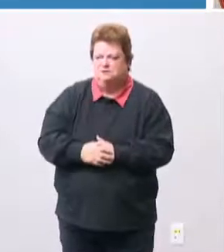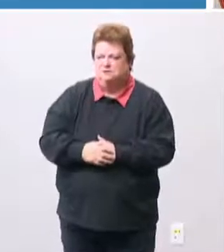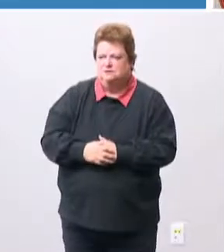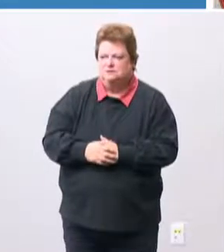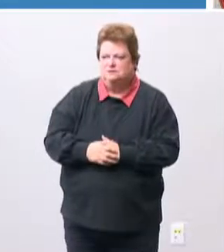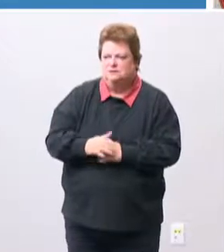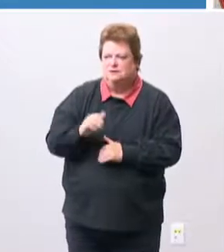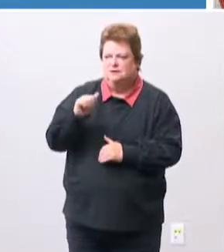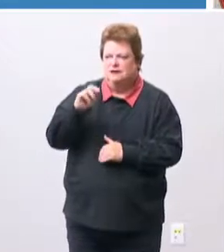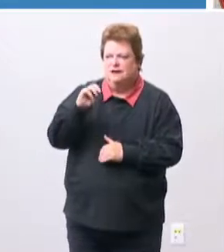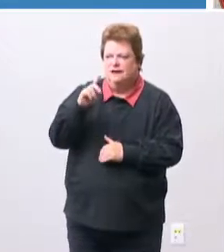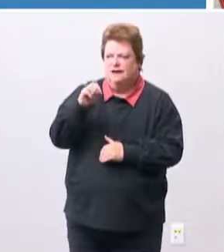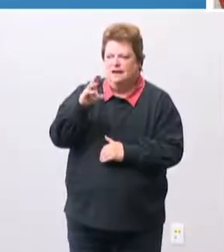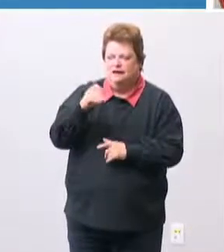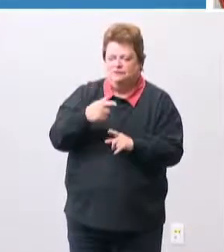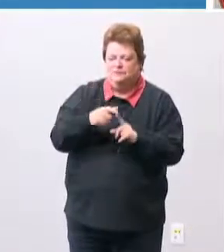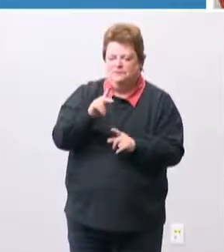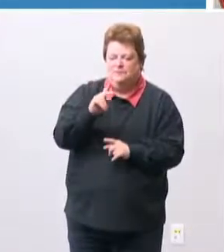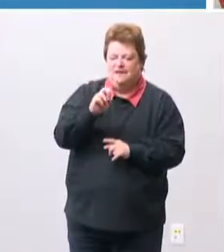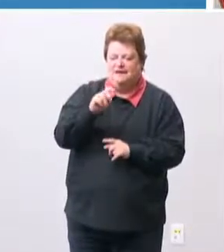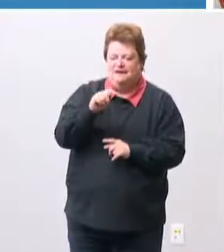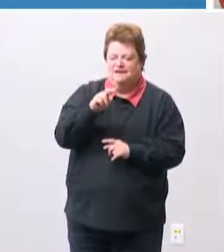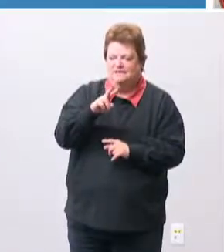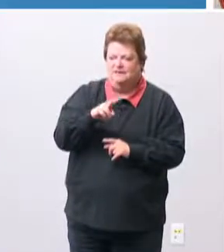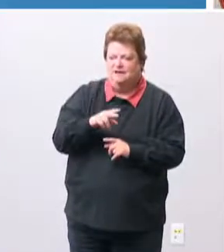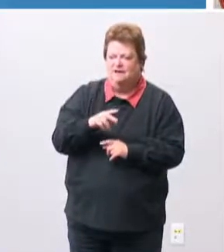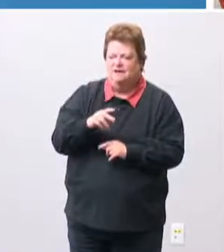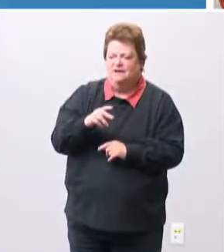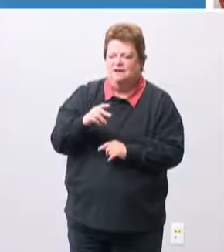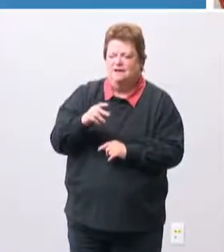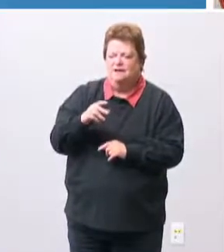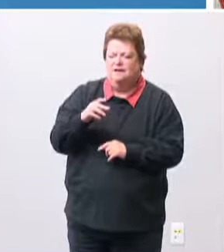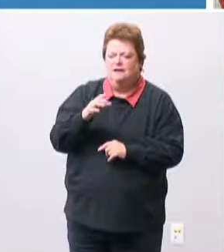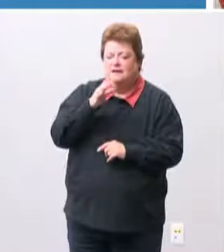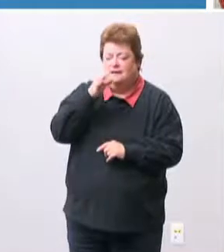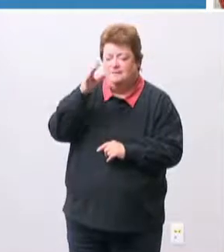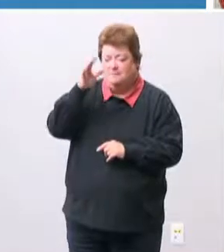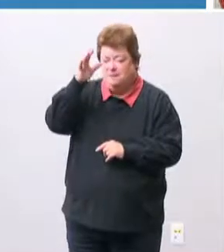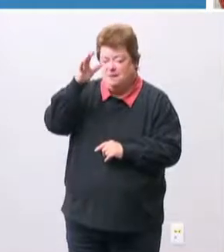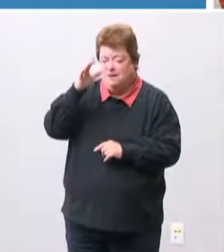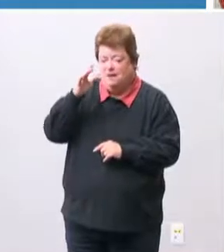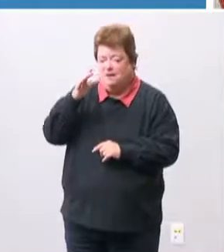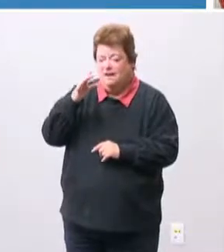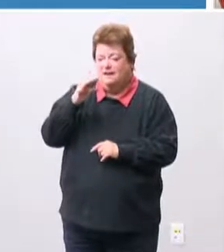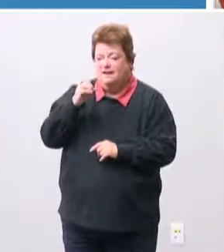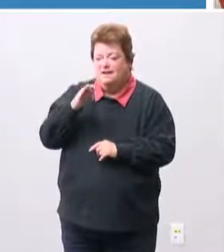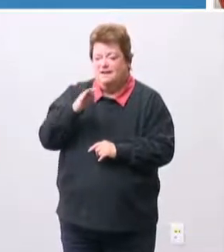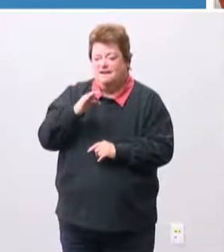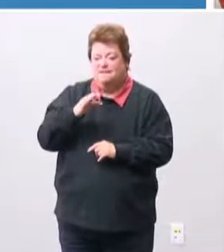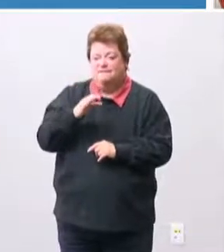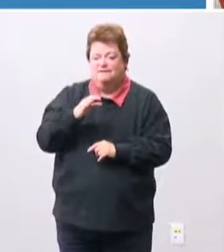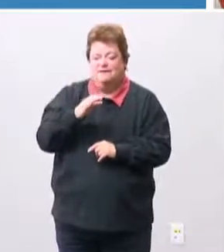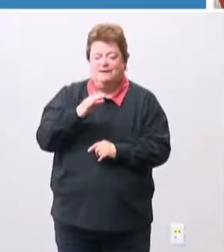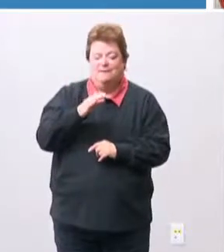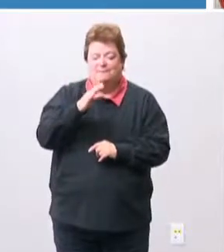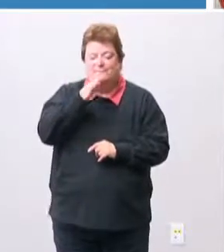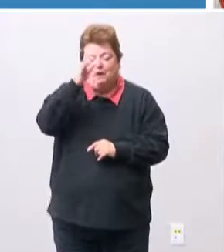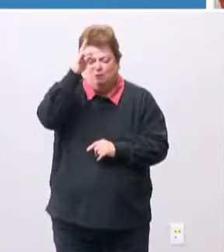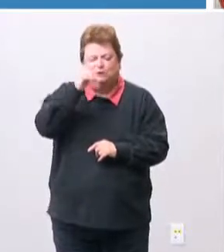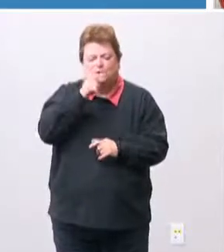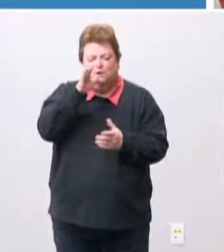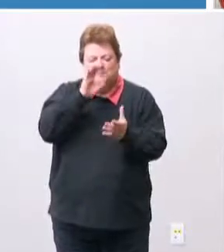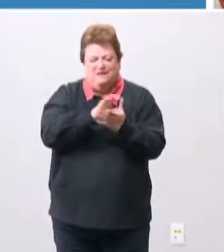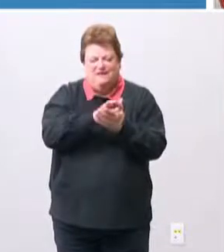Andrew from KETV is asking, what would you tell parents who believe natural herd immunity is better than the